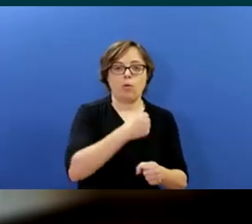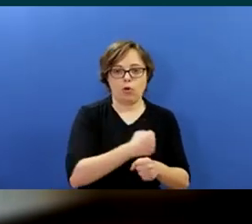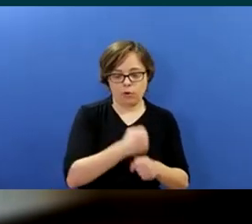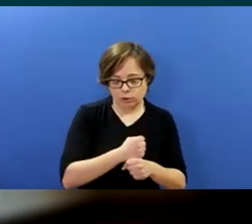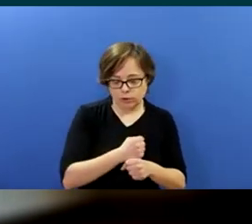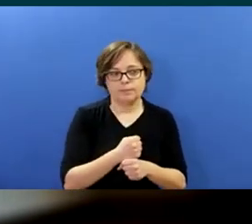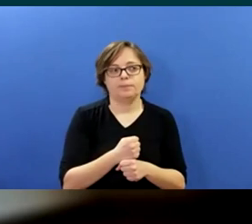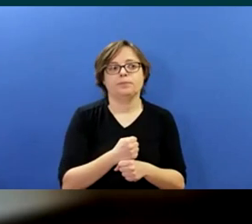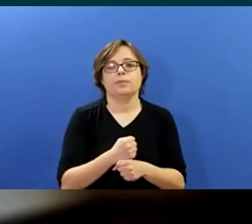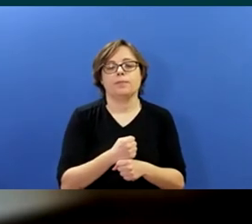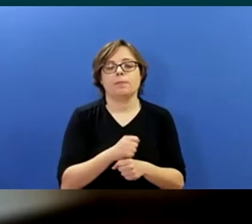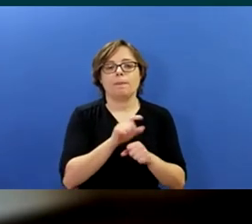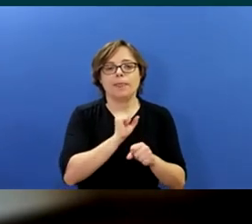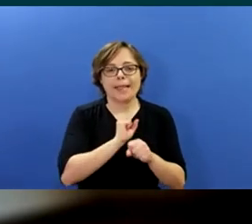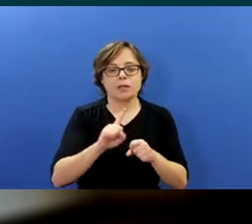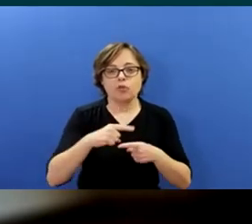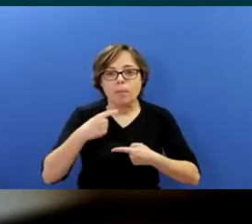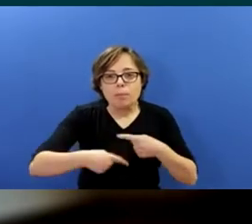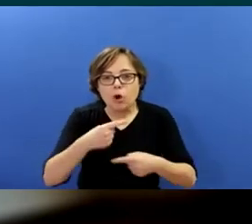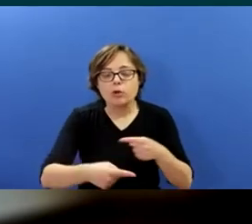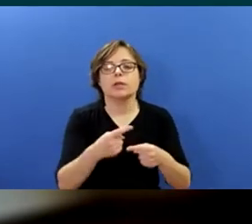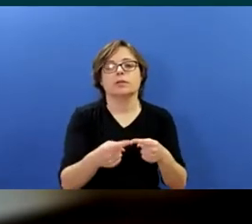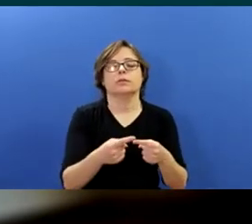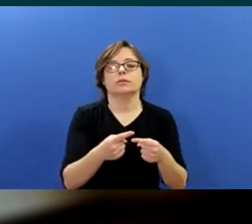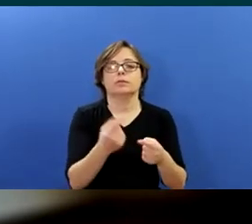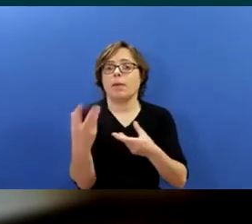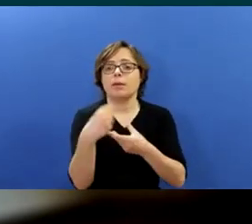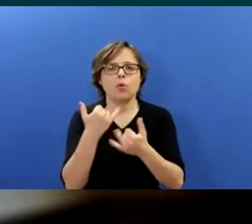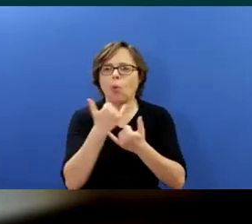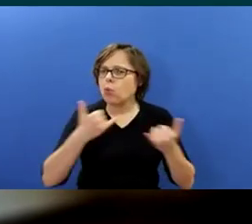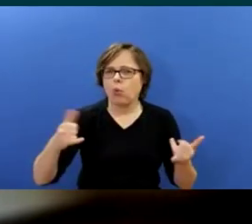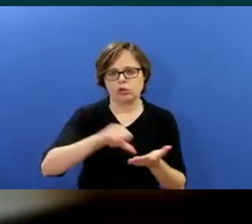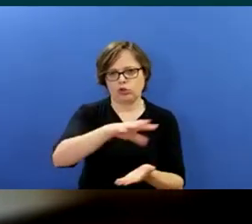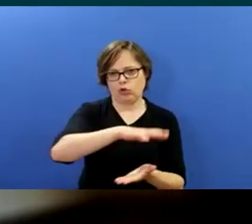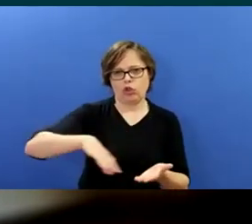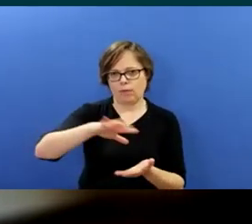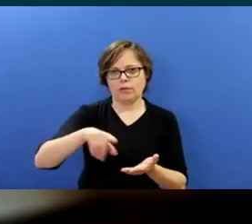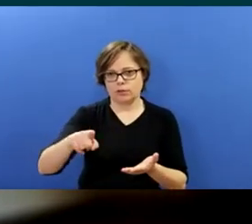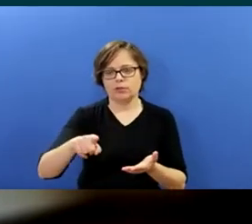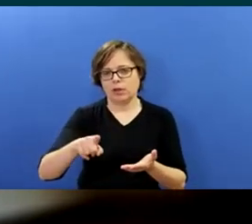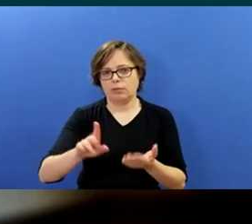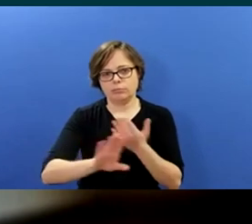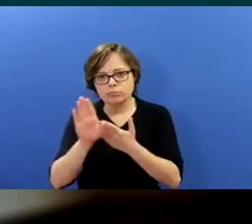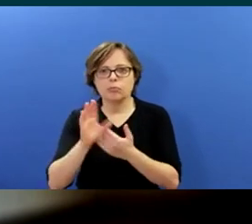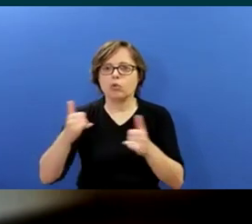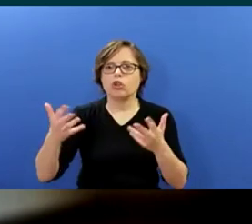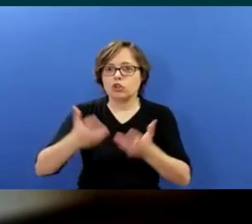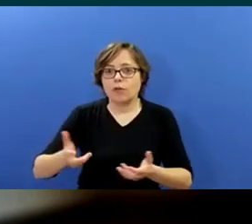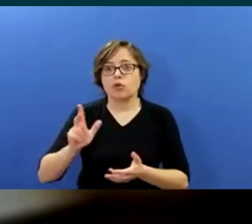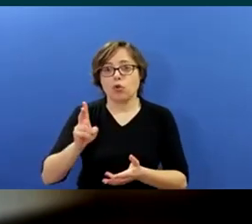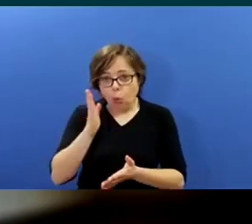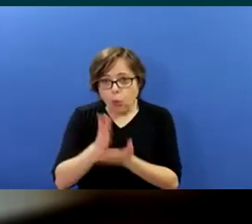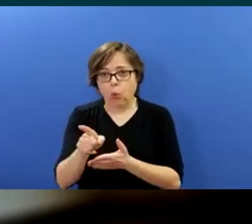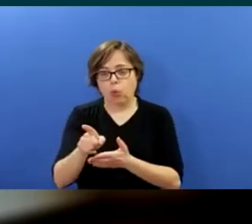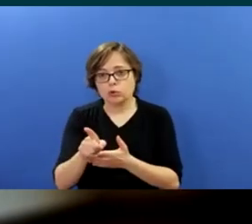with representative of different associations who are already engaging and do like